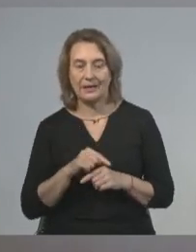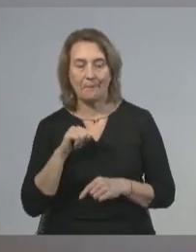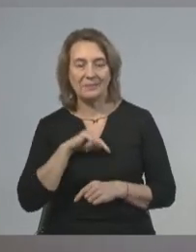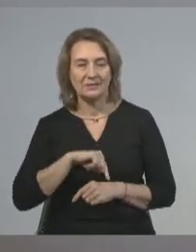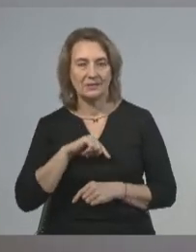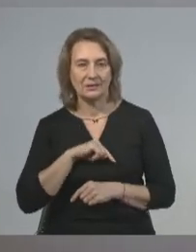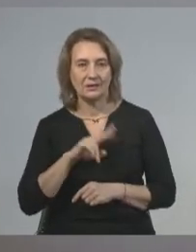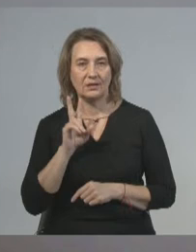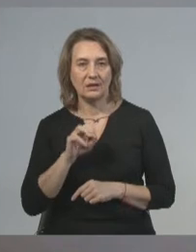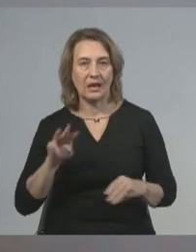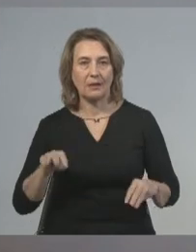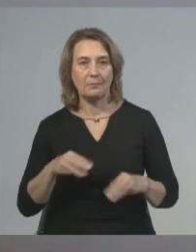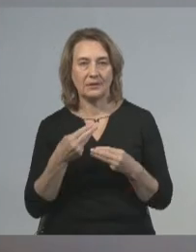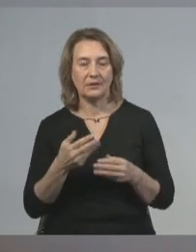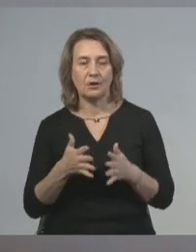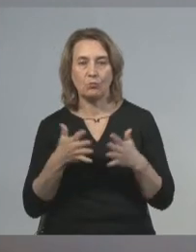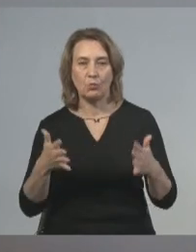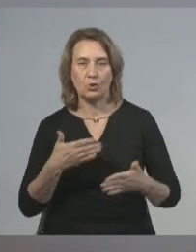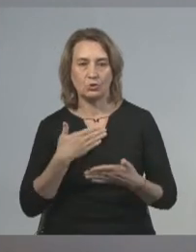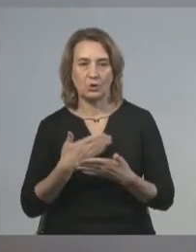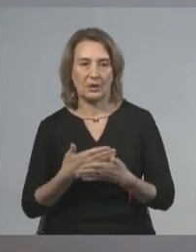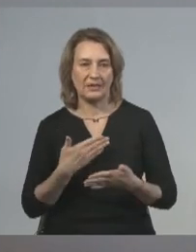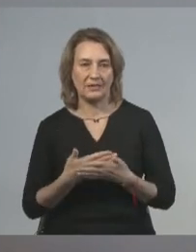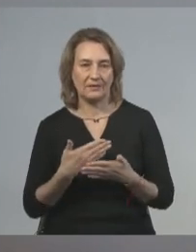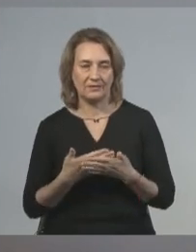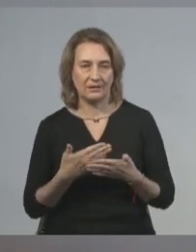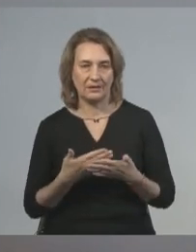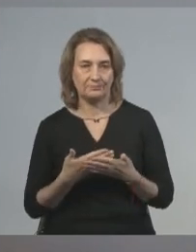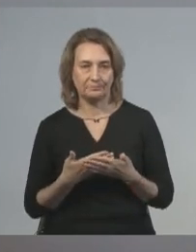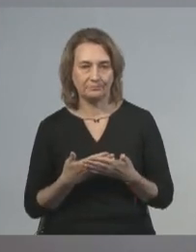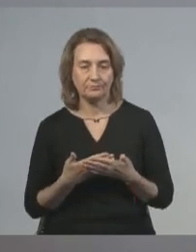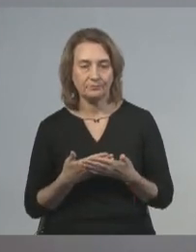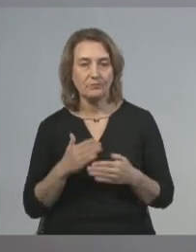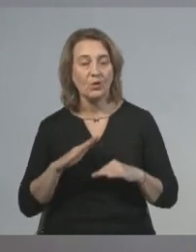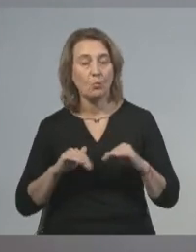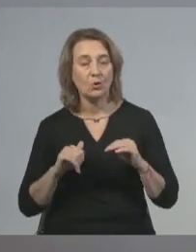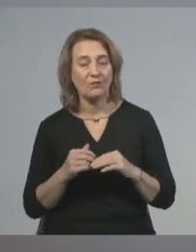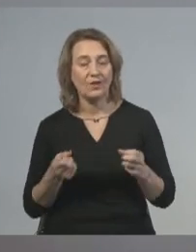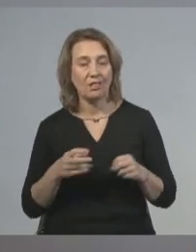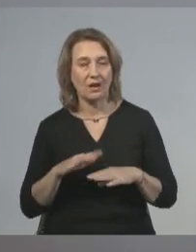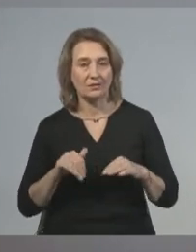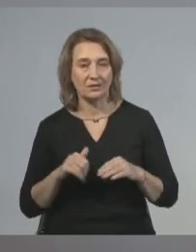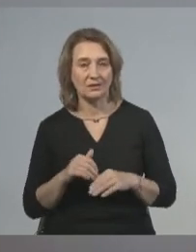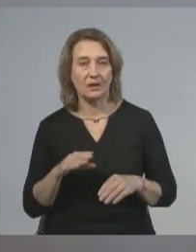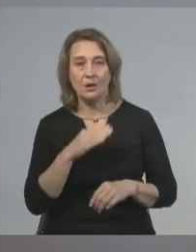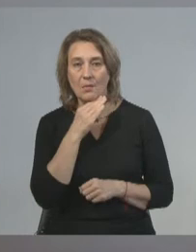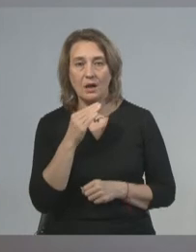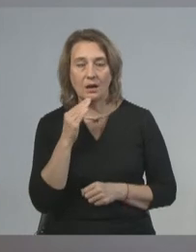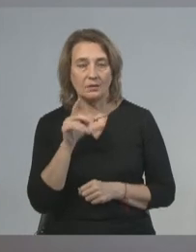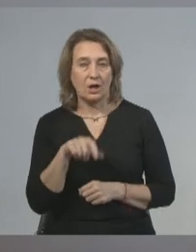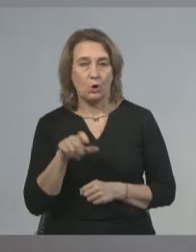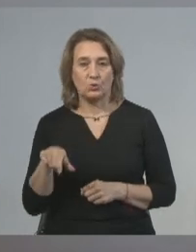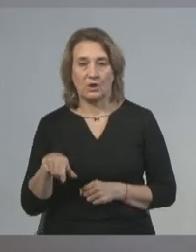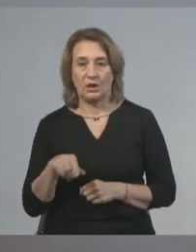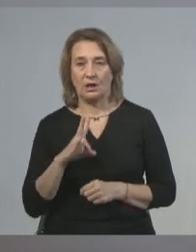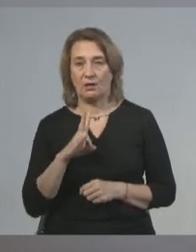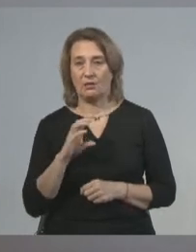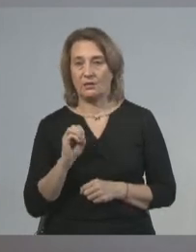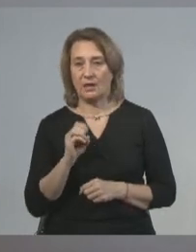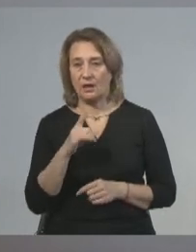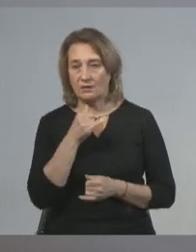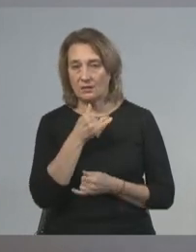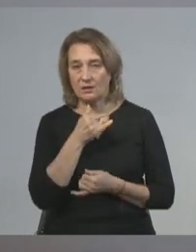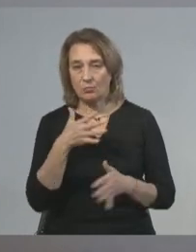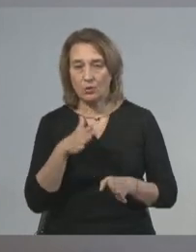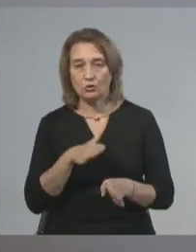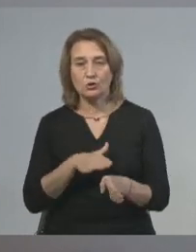involved in the prevention because i know that media people cannot uh um completely help to